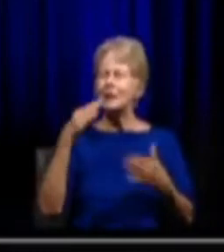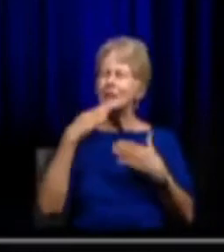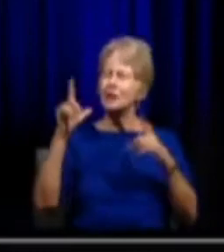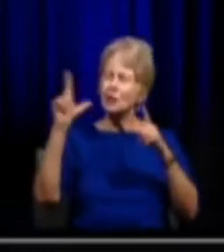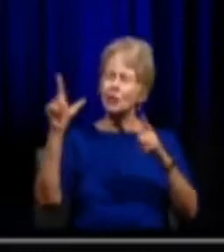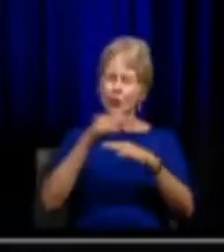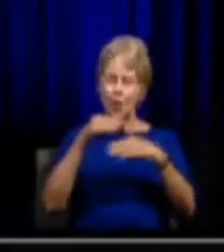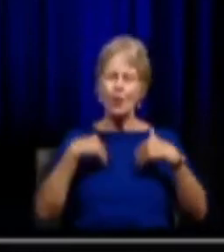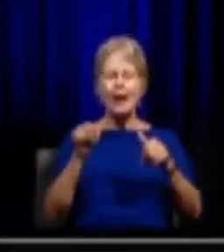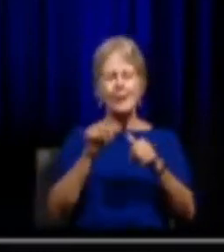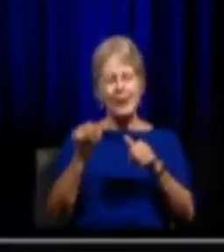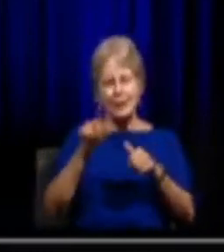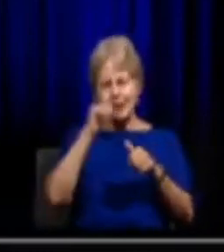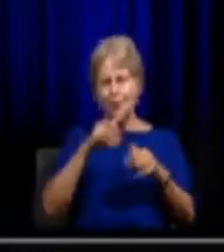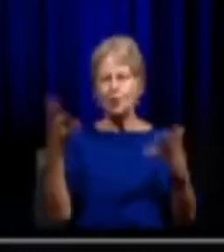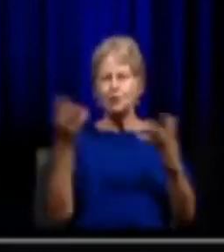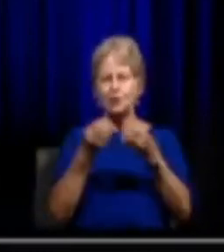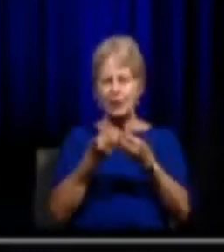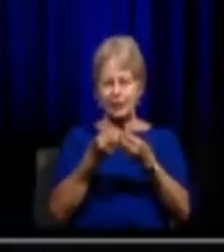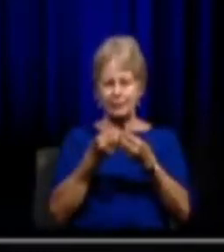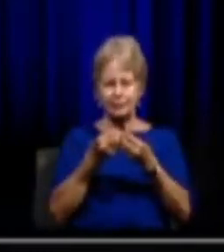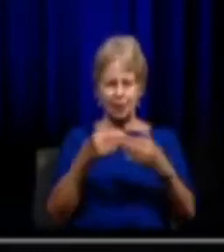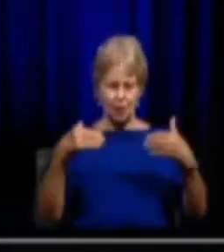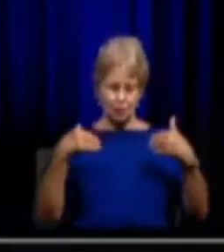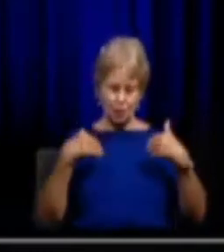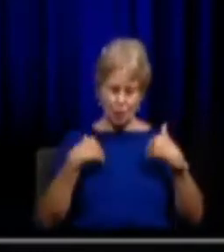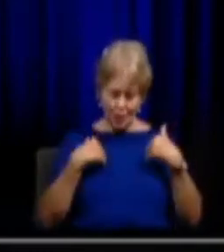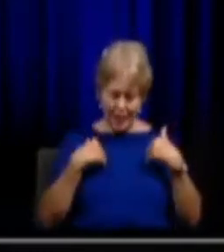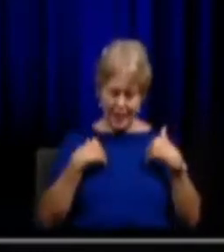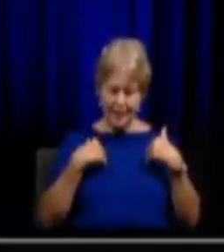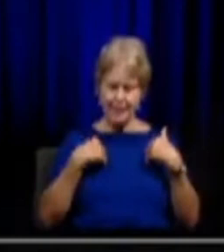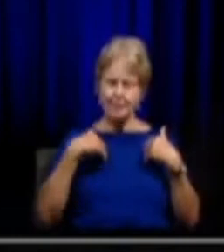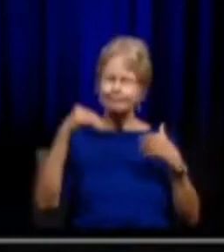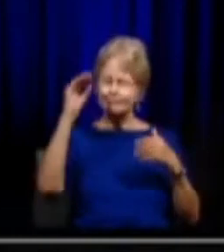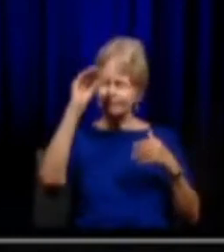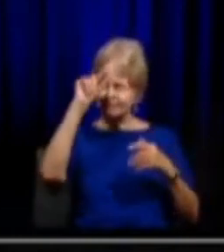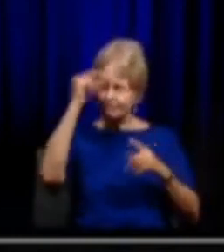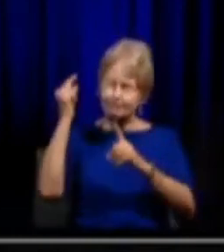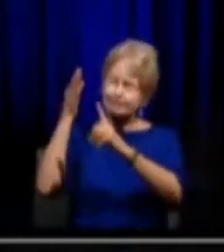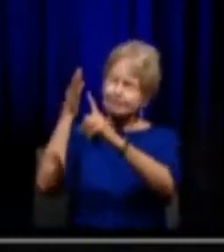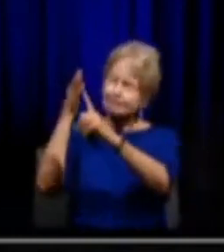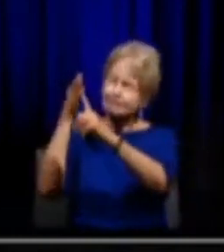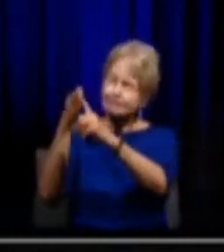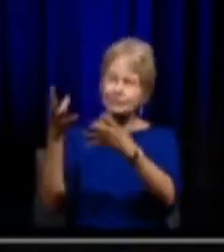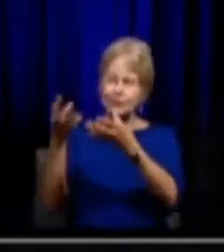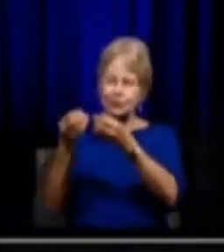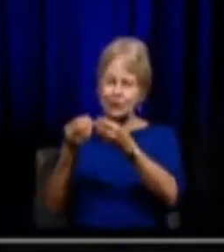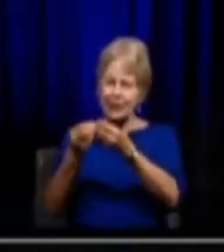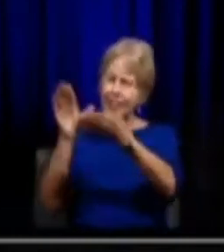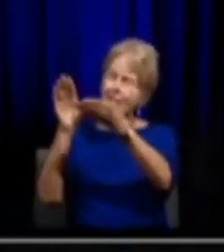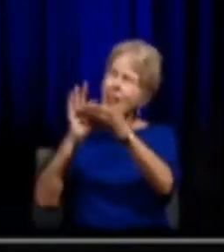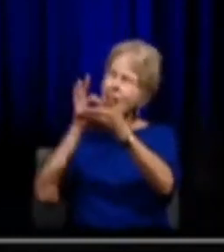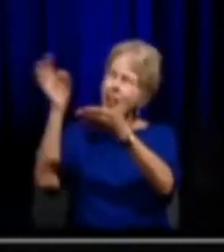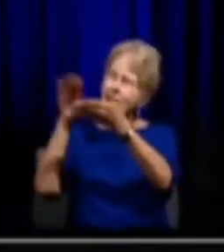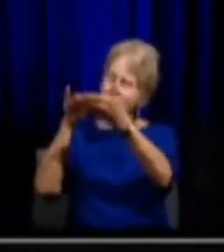we commit again to one another and we ask for you to guide us, to compel us, to transform us within that community so that